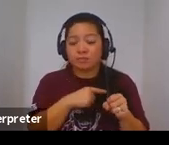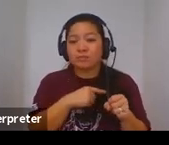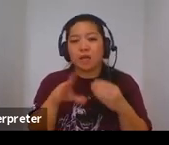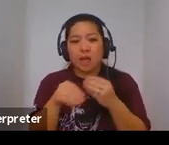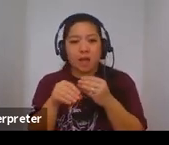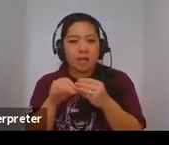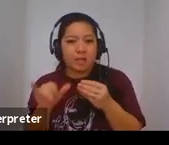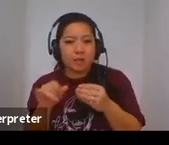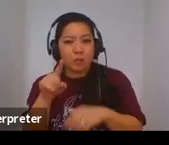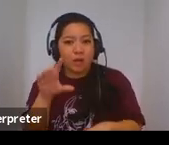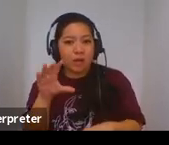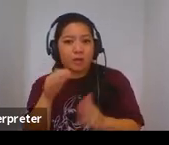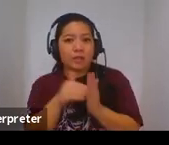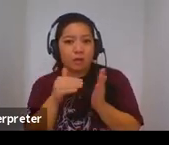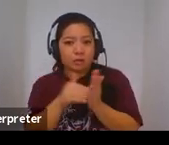our